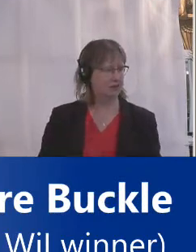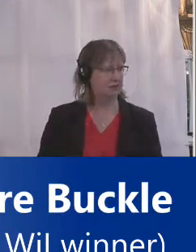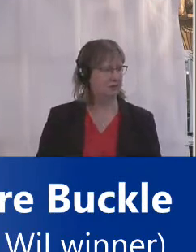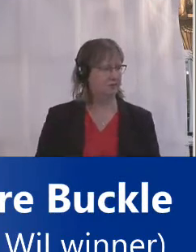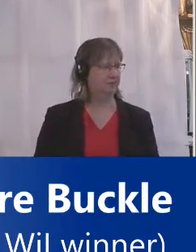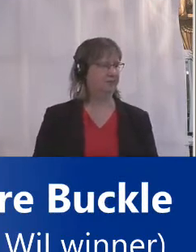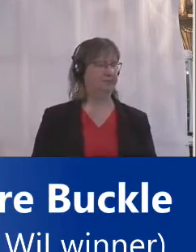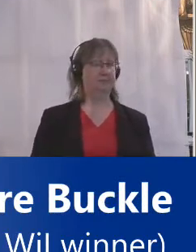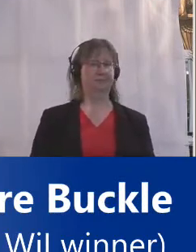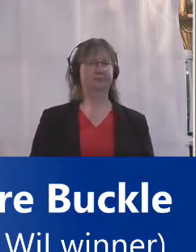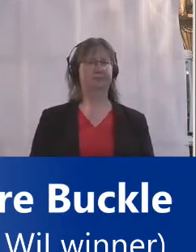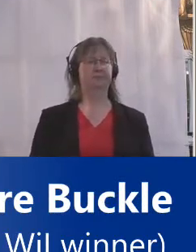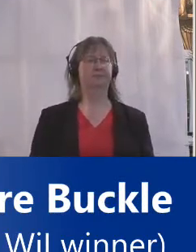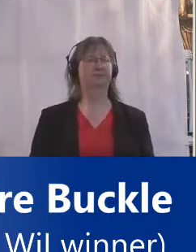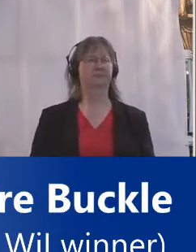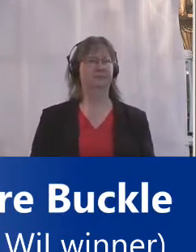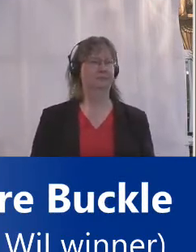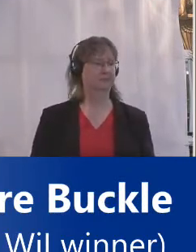I